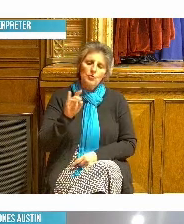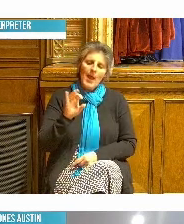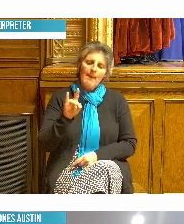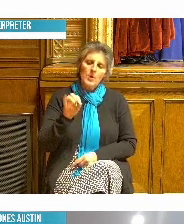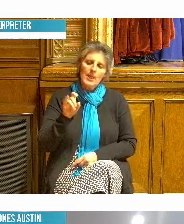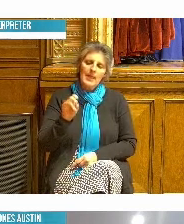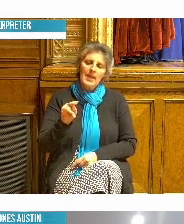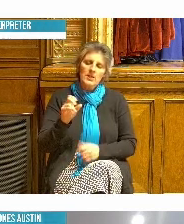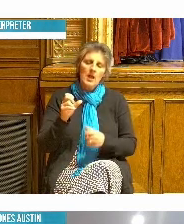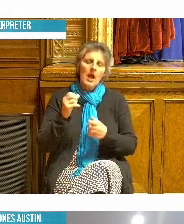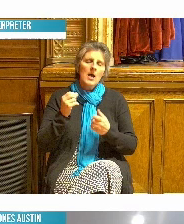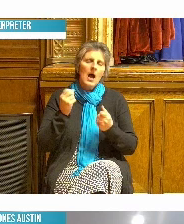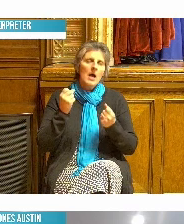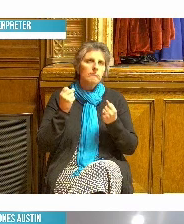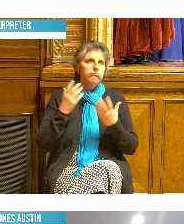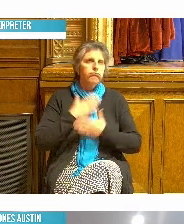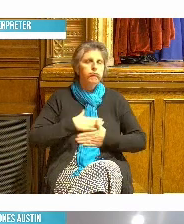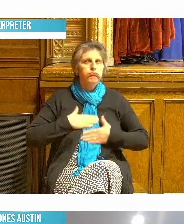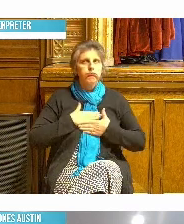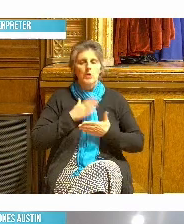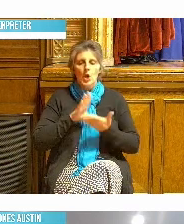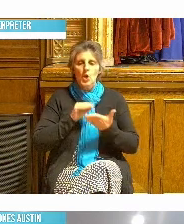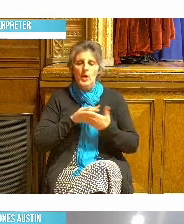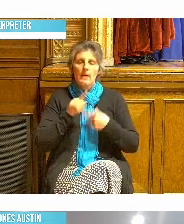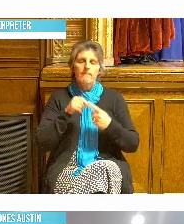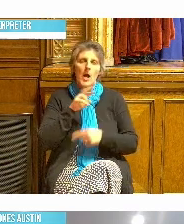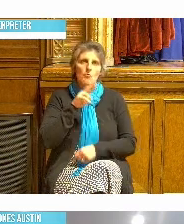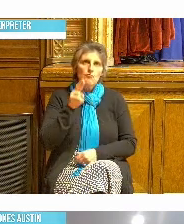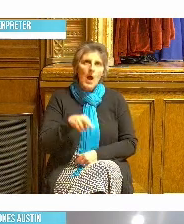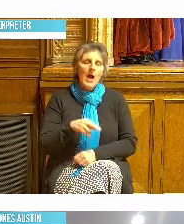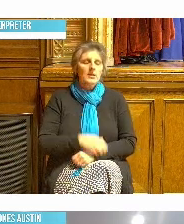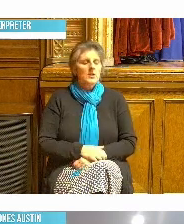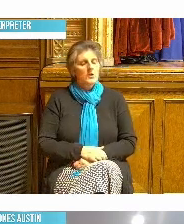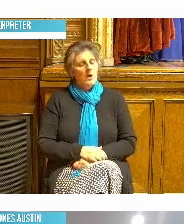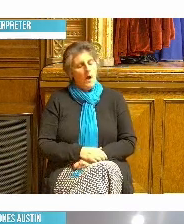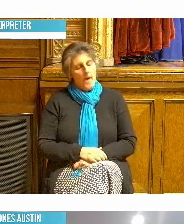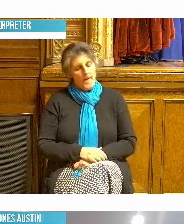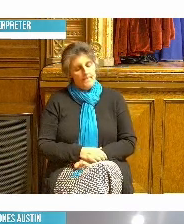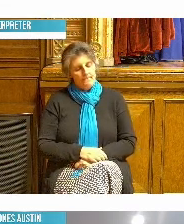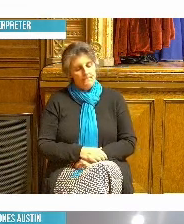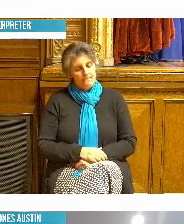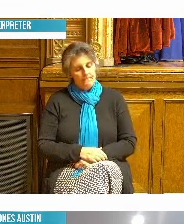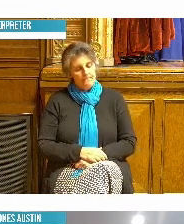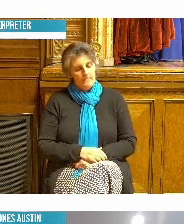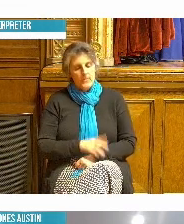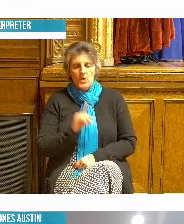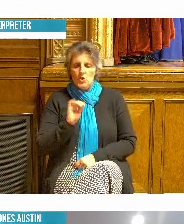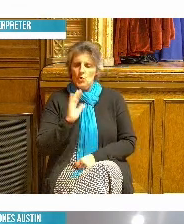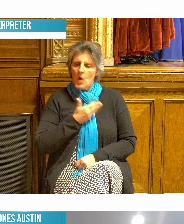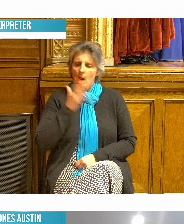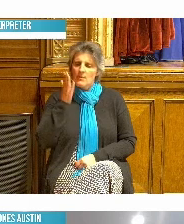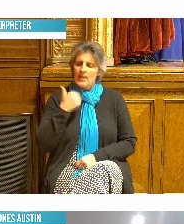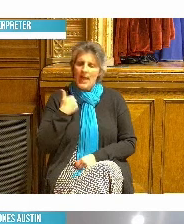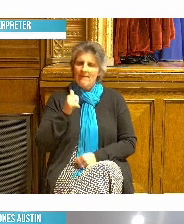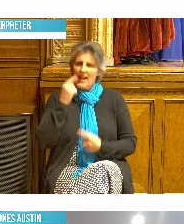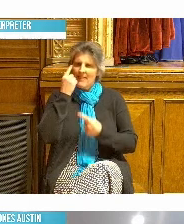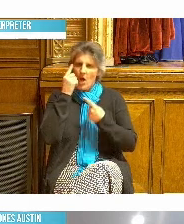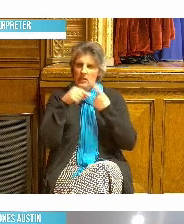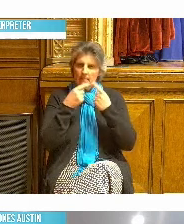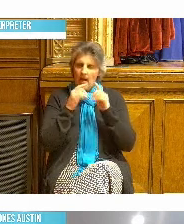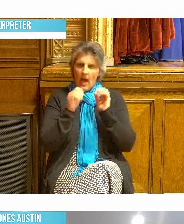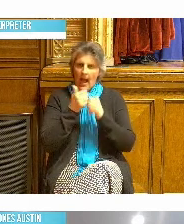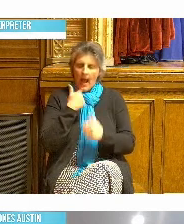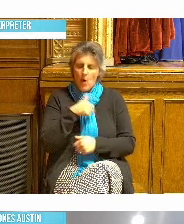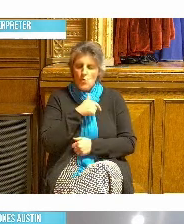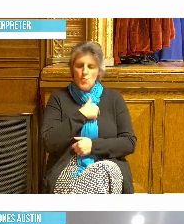much appreciate learning about Rochester. Um, do our presenters have any thoughts about how